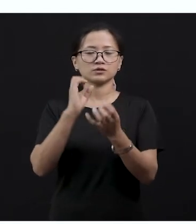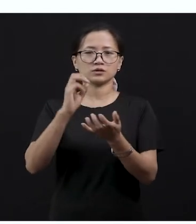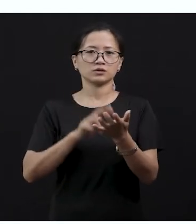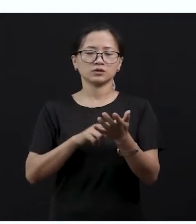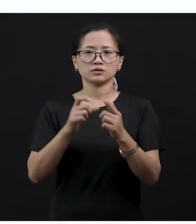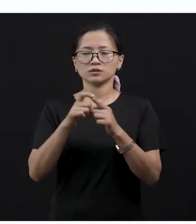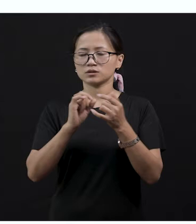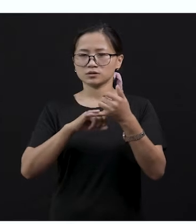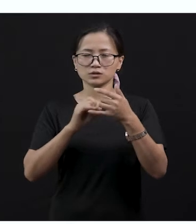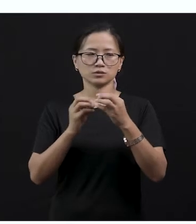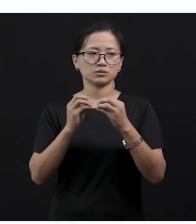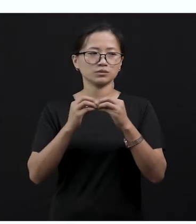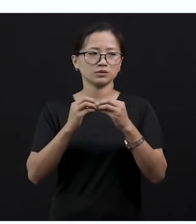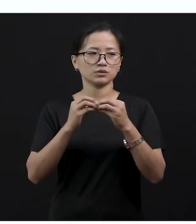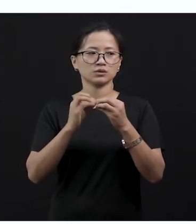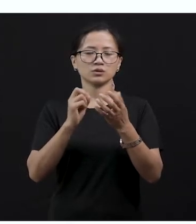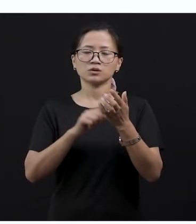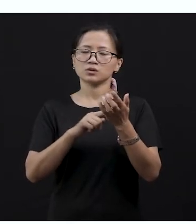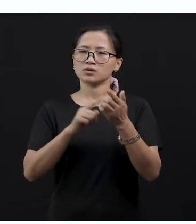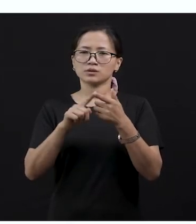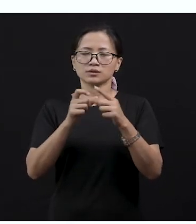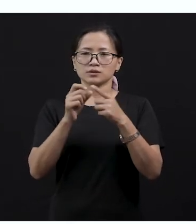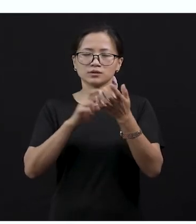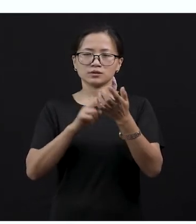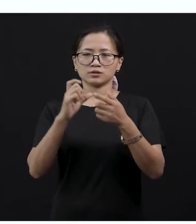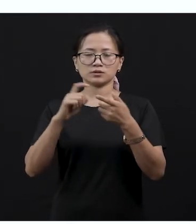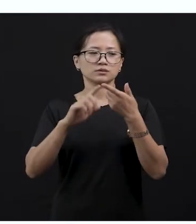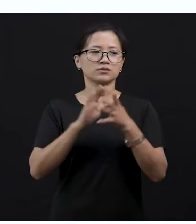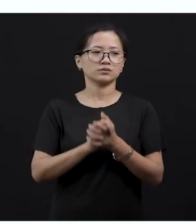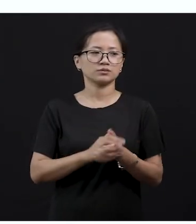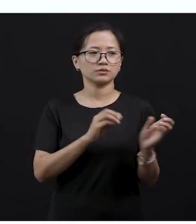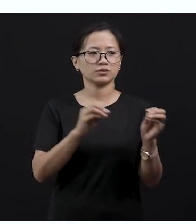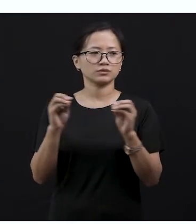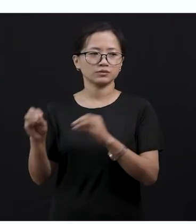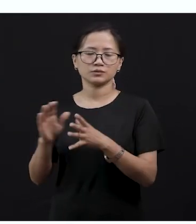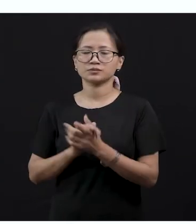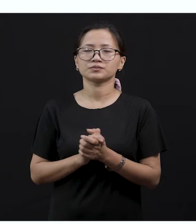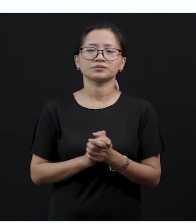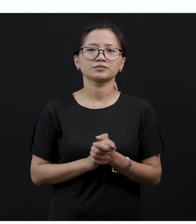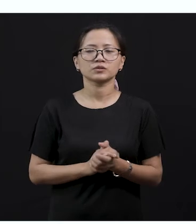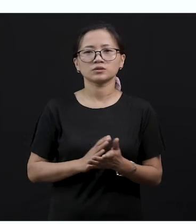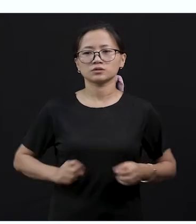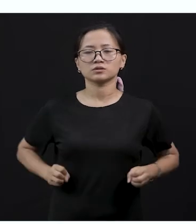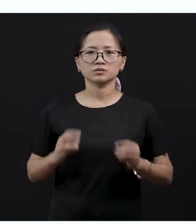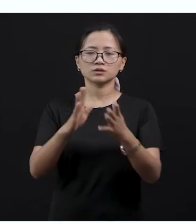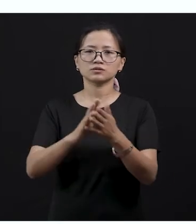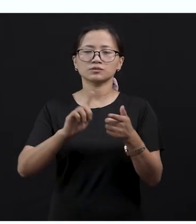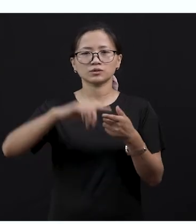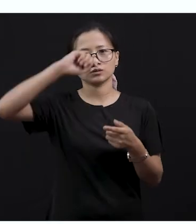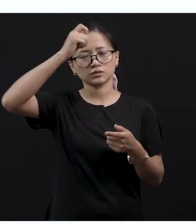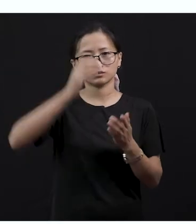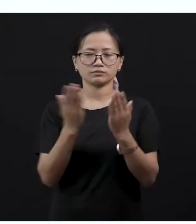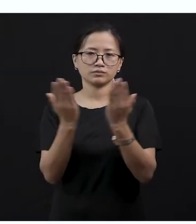movement. Okay, so Mahatma Gandhi, his story starts from his education. He